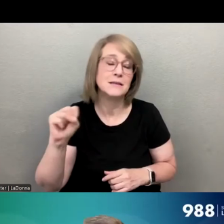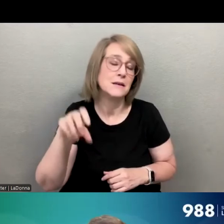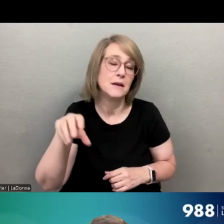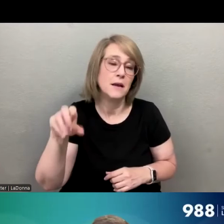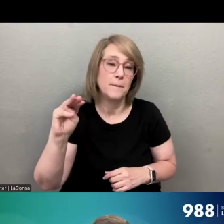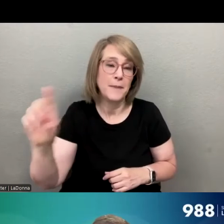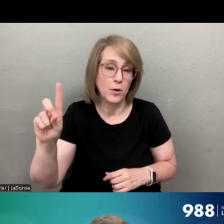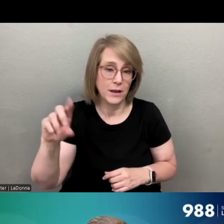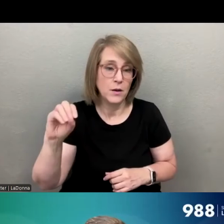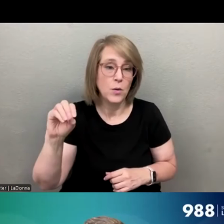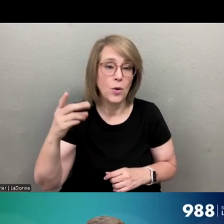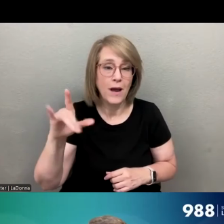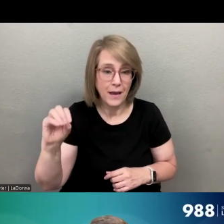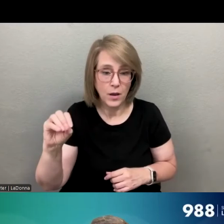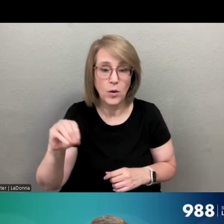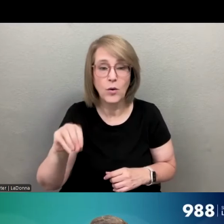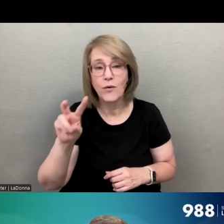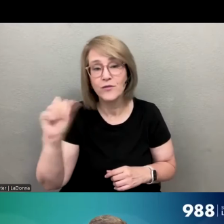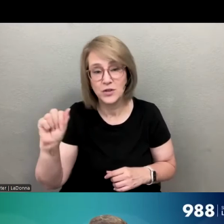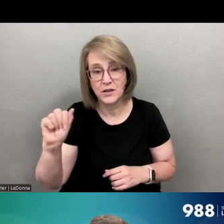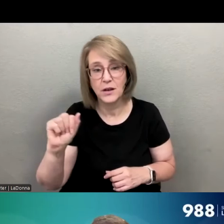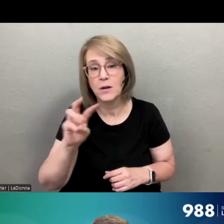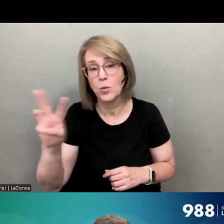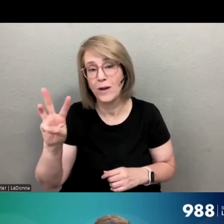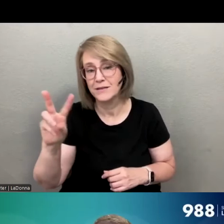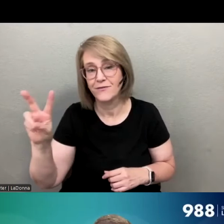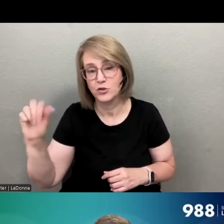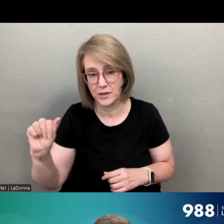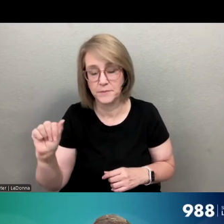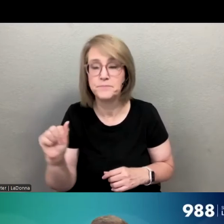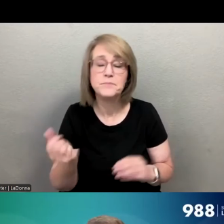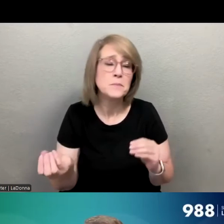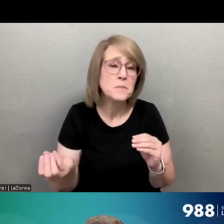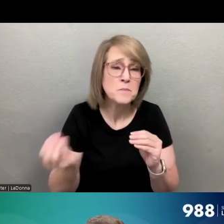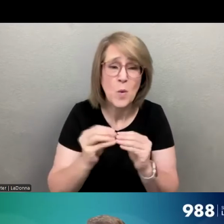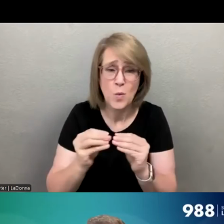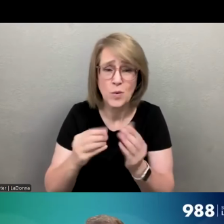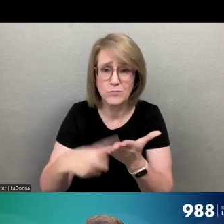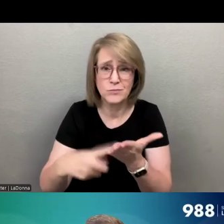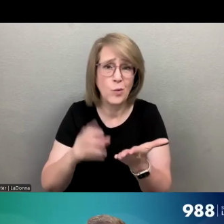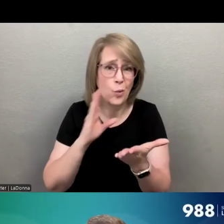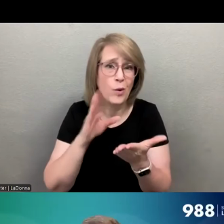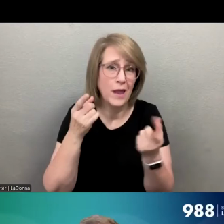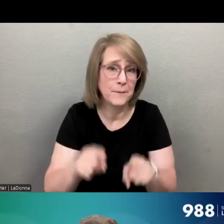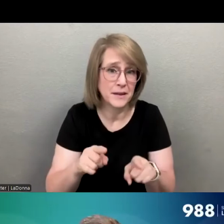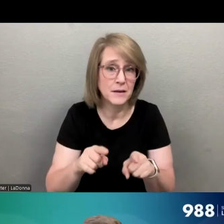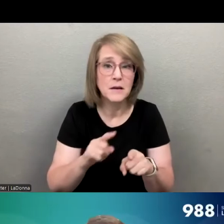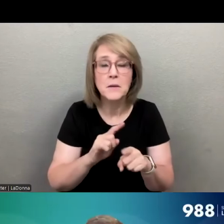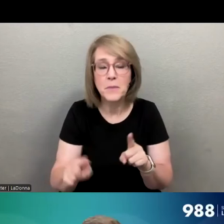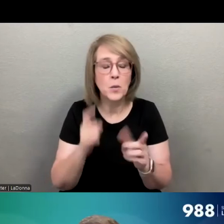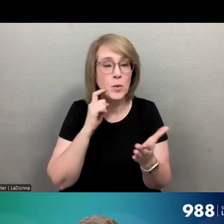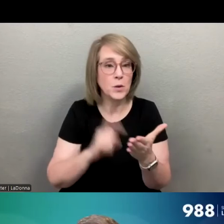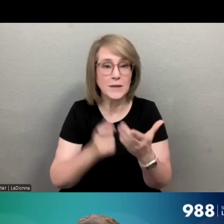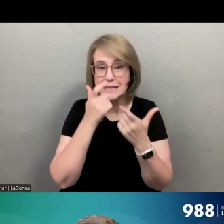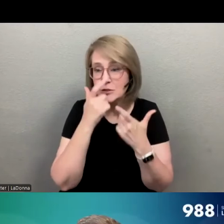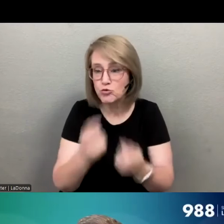West Virginia. More conversations obviously to come, but a tremendous amount of interest and consensus and enthusiasm